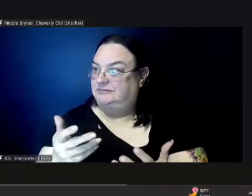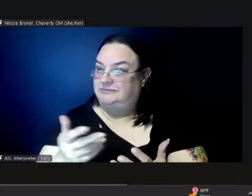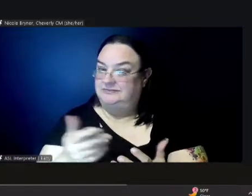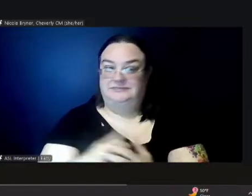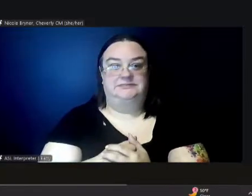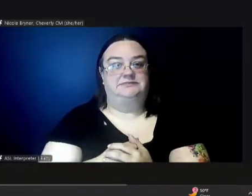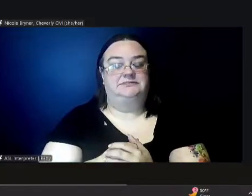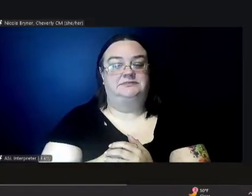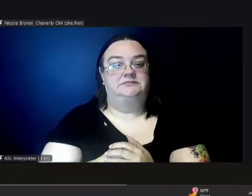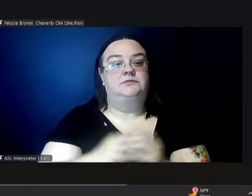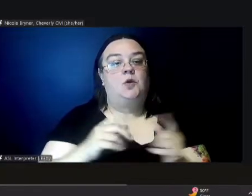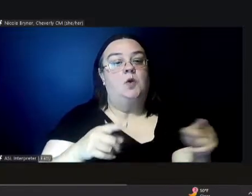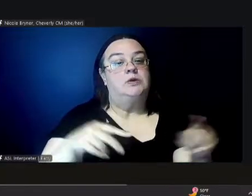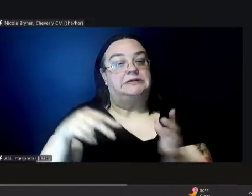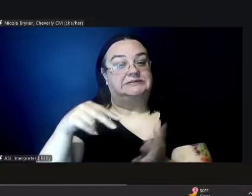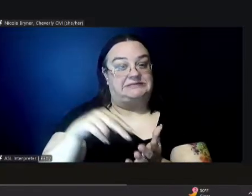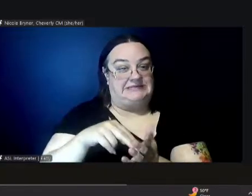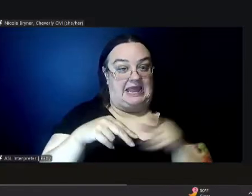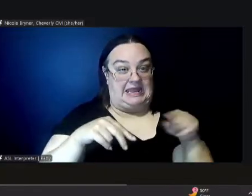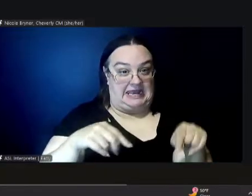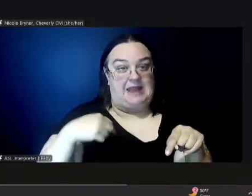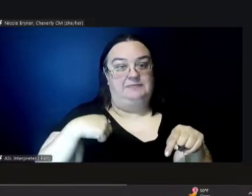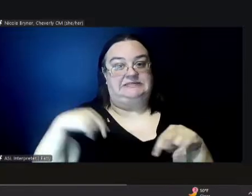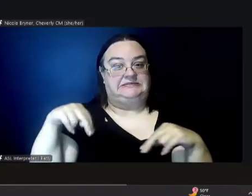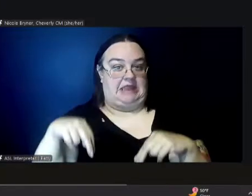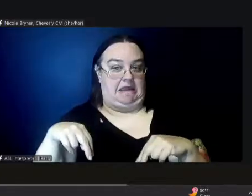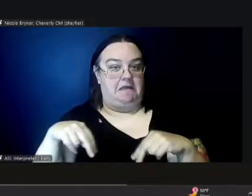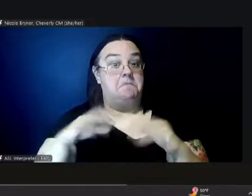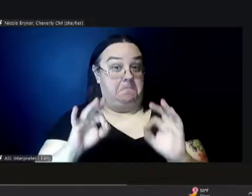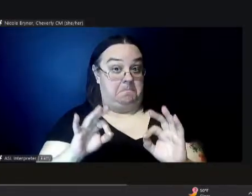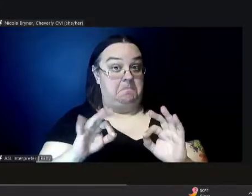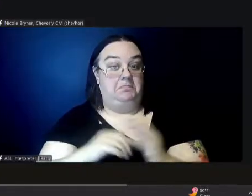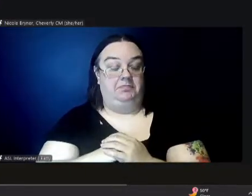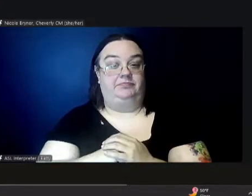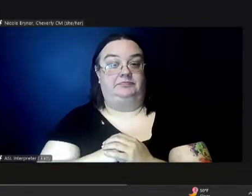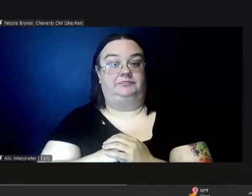stand here and I'll stand here? All right?